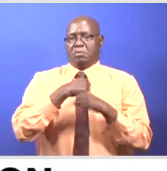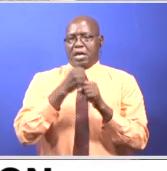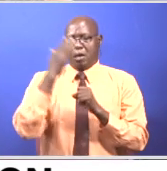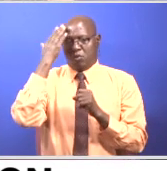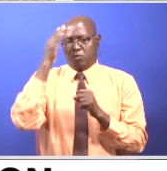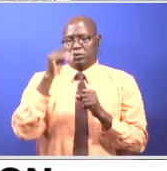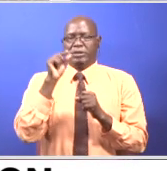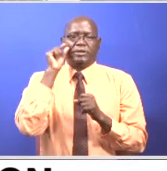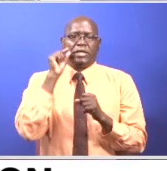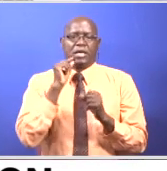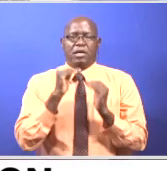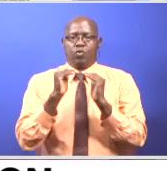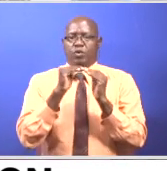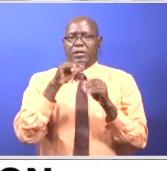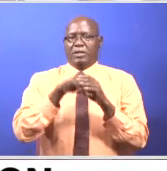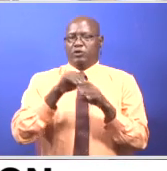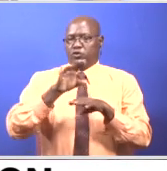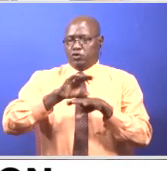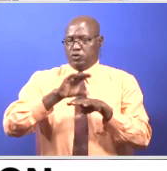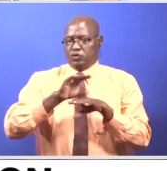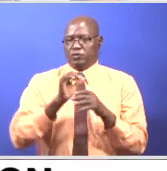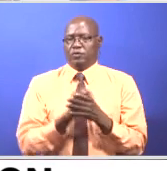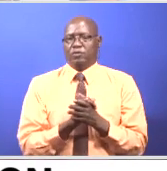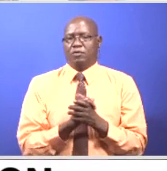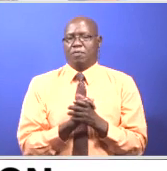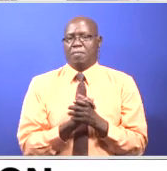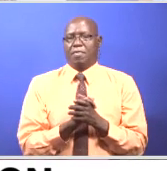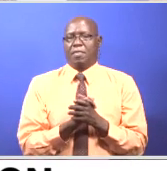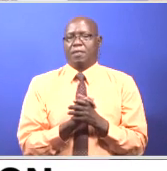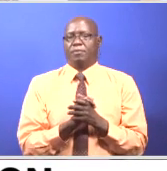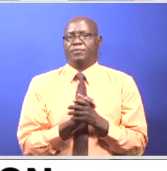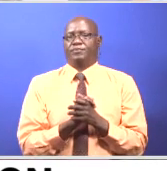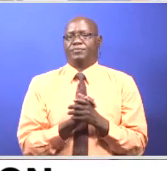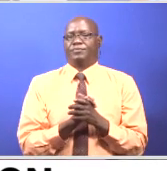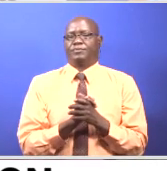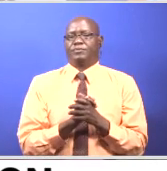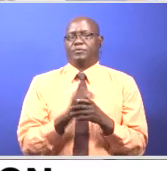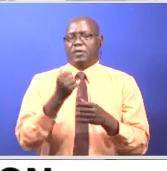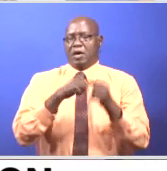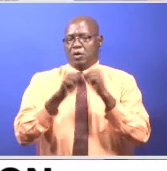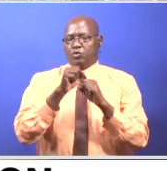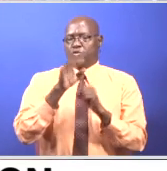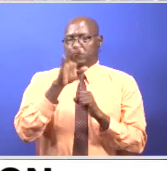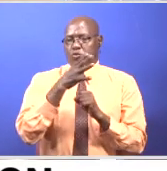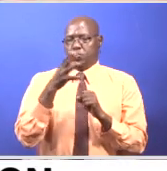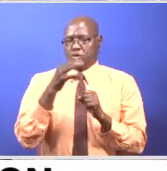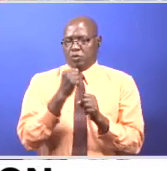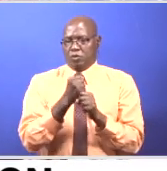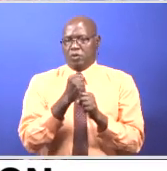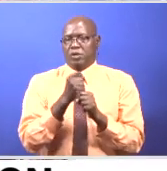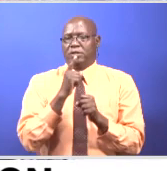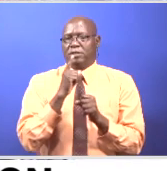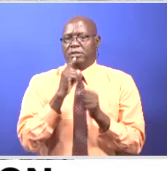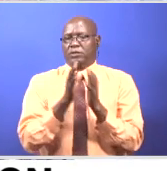gender equality in churches. The Faith to Action Network seeks to challenge the narrative of why religion has